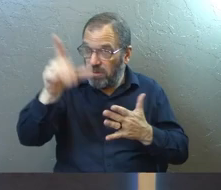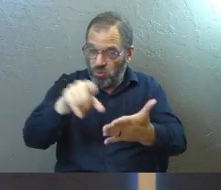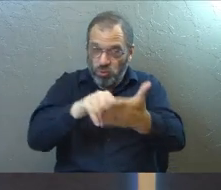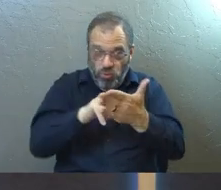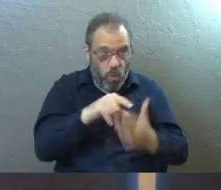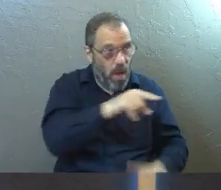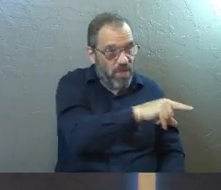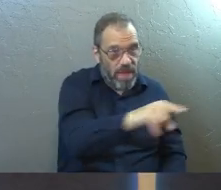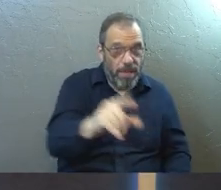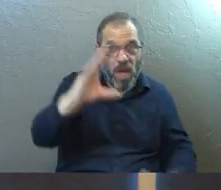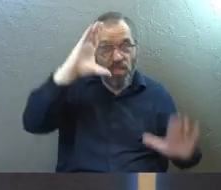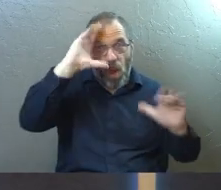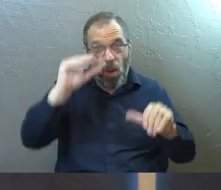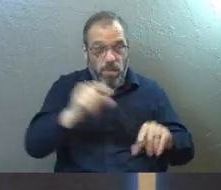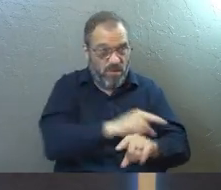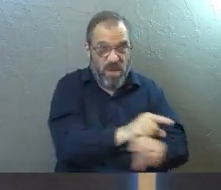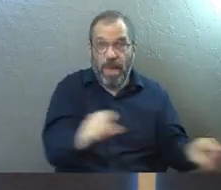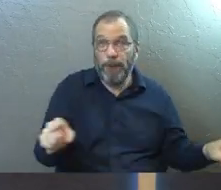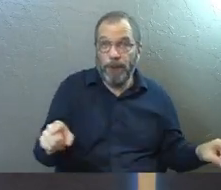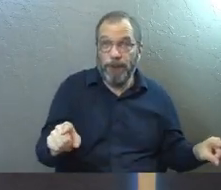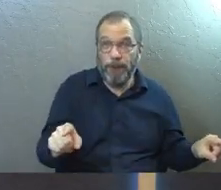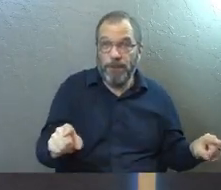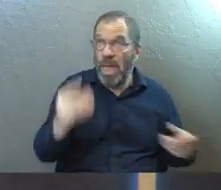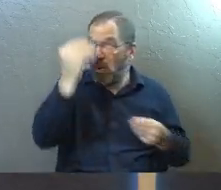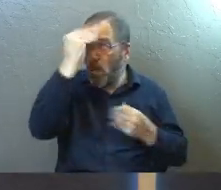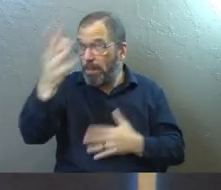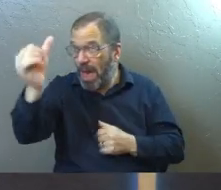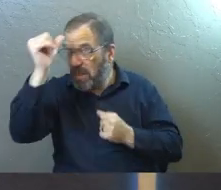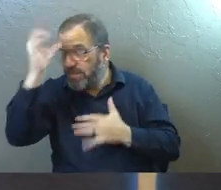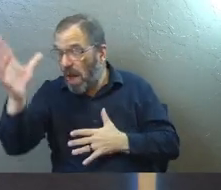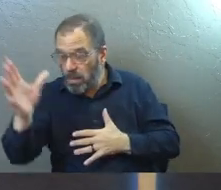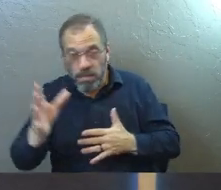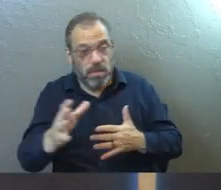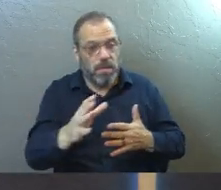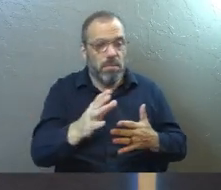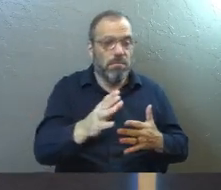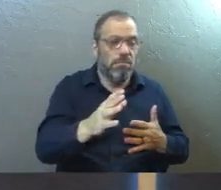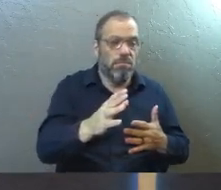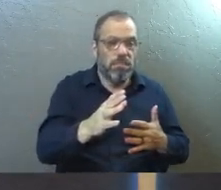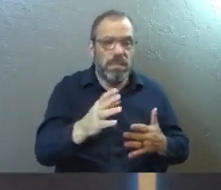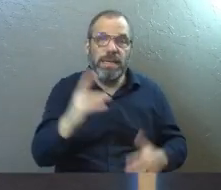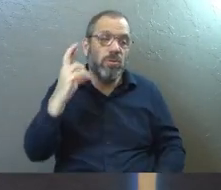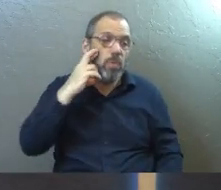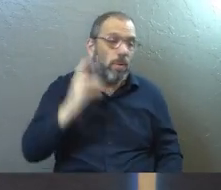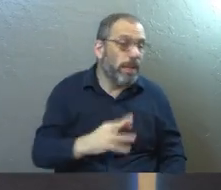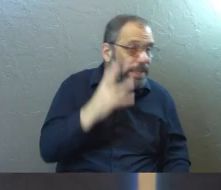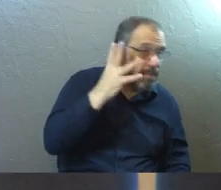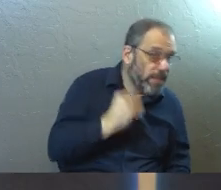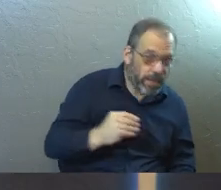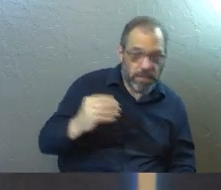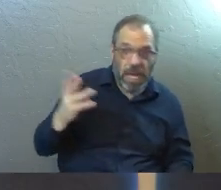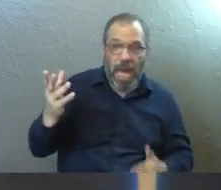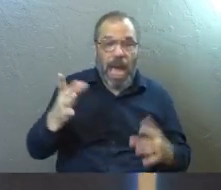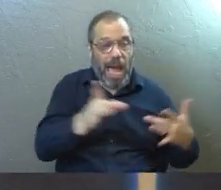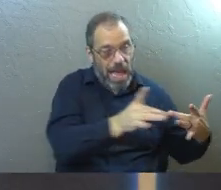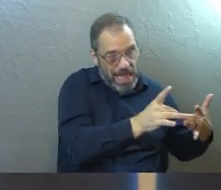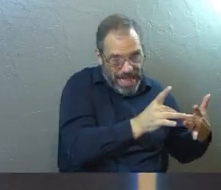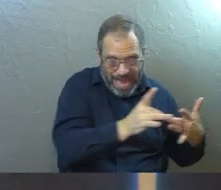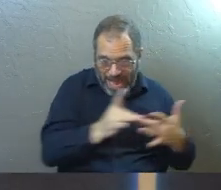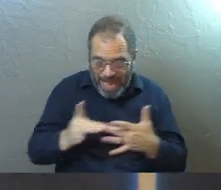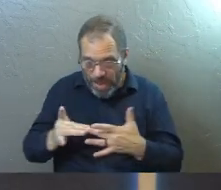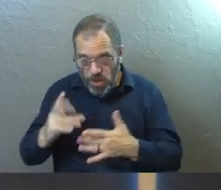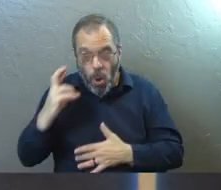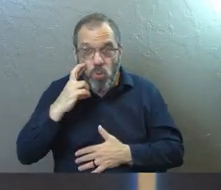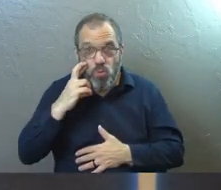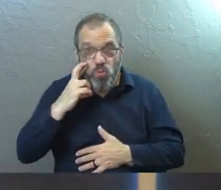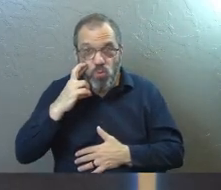reveal to other people the hope that is for them. When I obey the Father, he can show them, here's what Ricky's experienced. Here's where I brought him from,